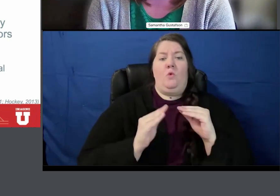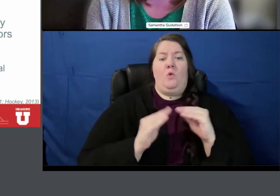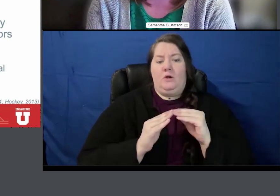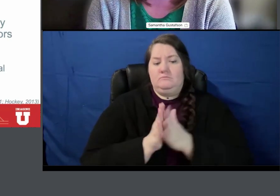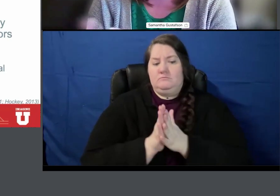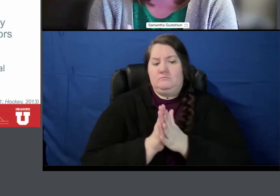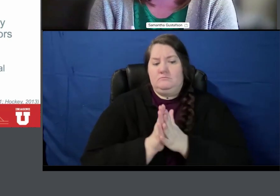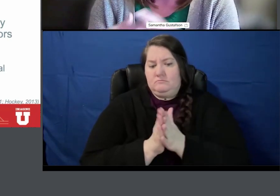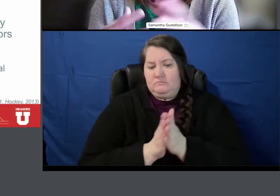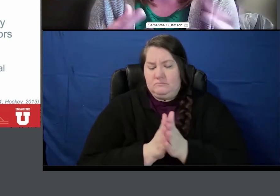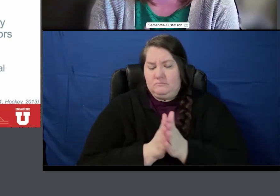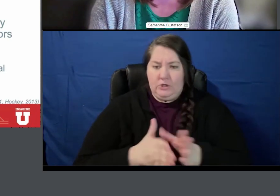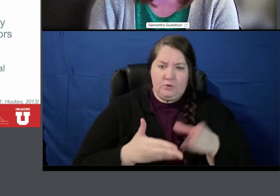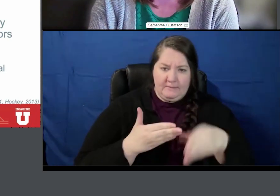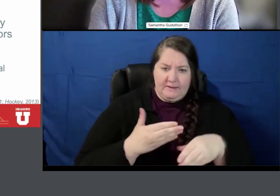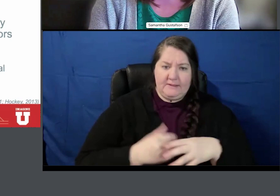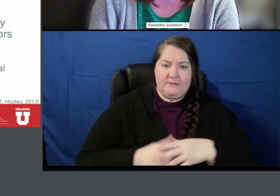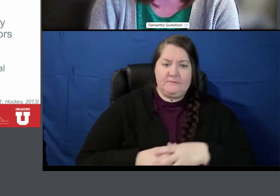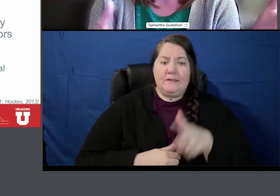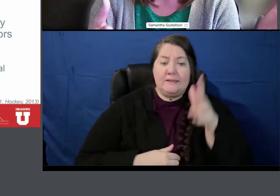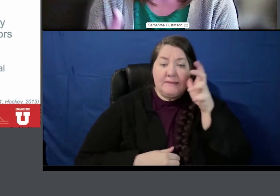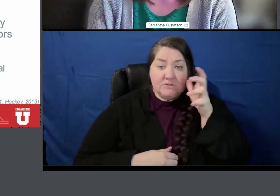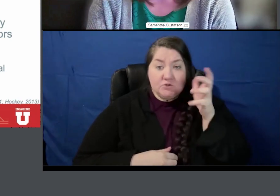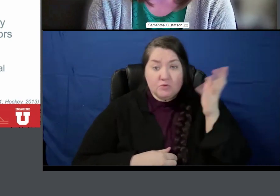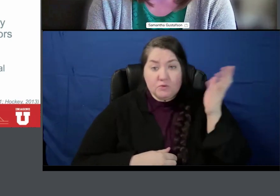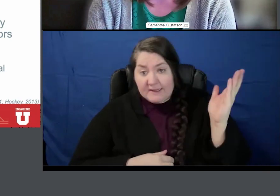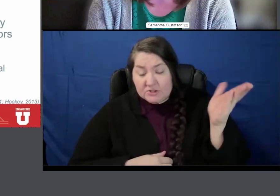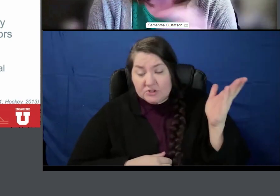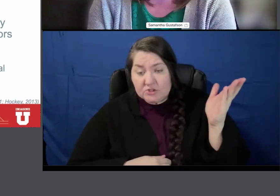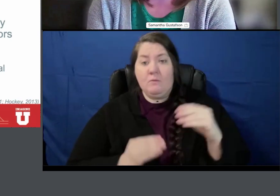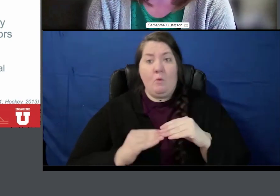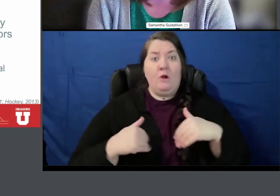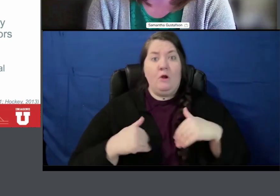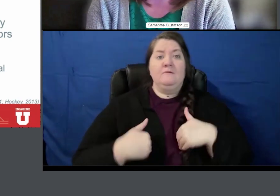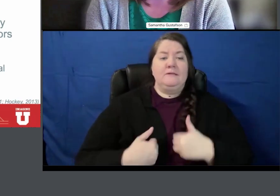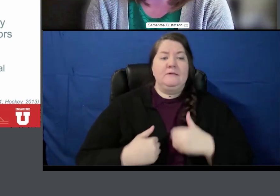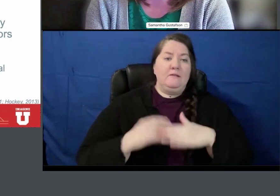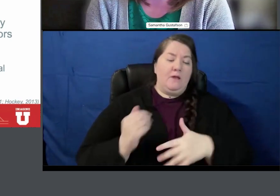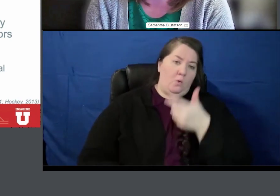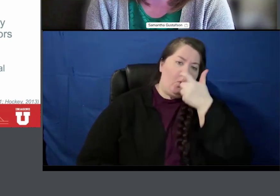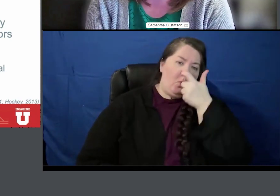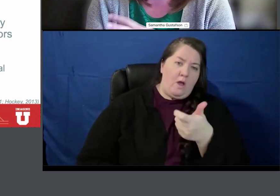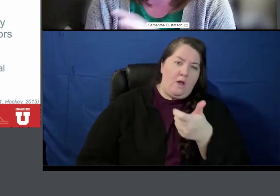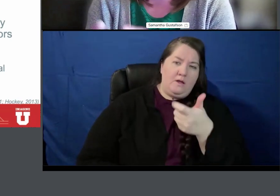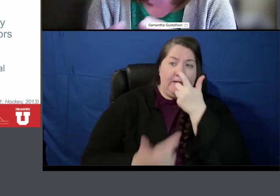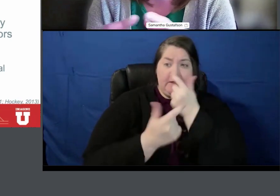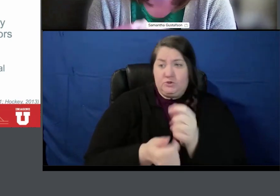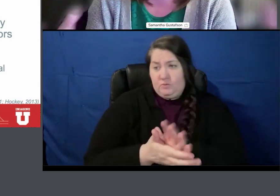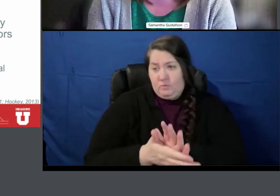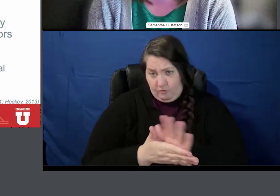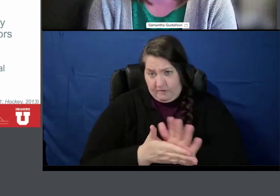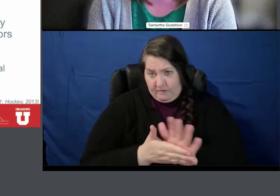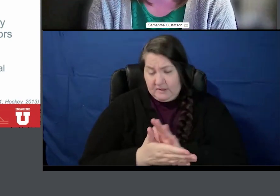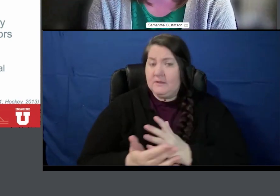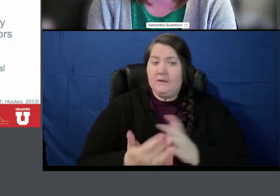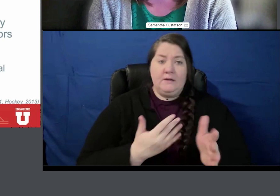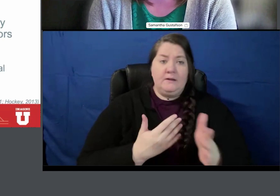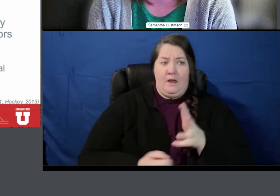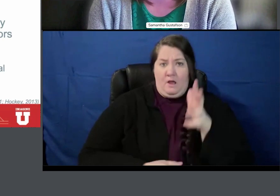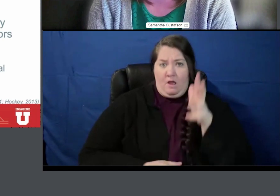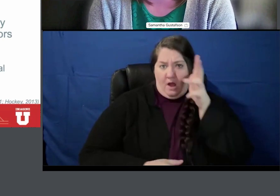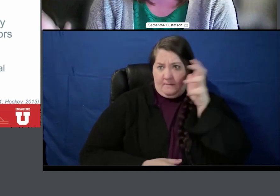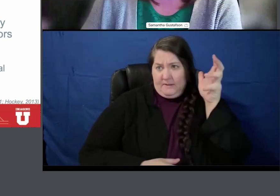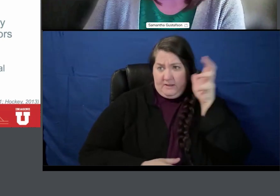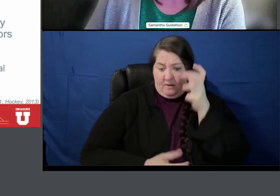to complete. So, listening to a lecture is more fatiguing than watching an interesting movie, even if audibility in both is